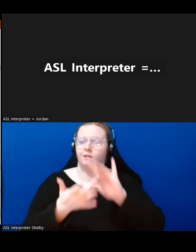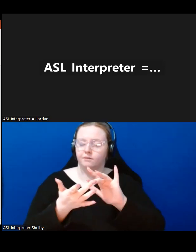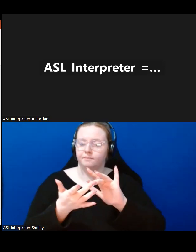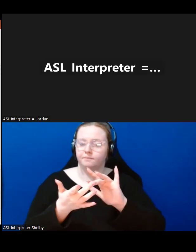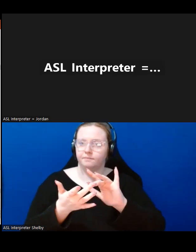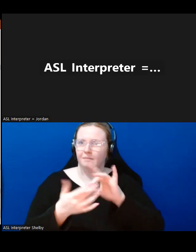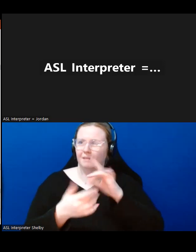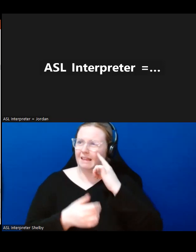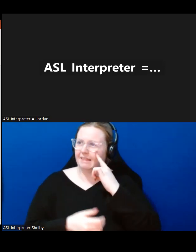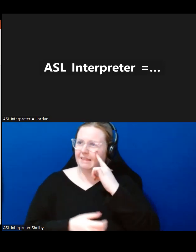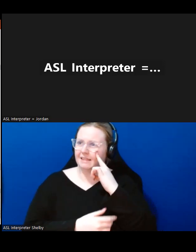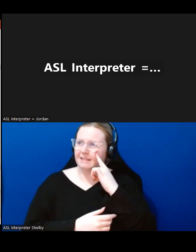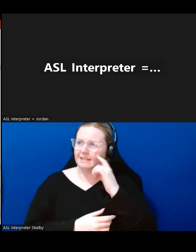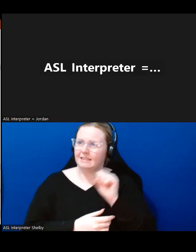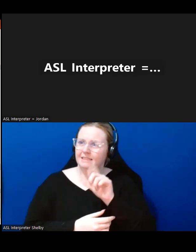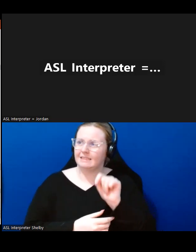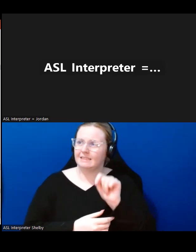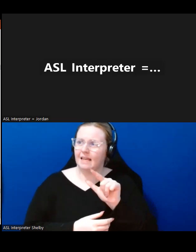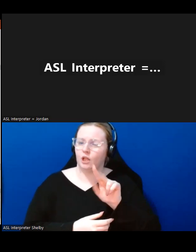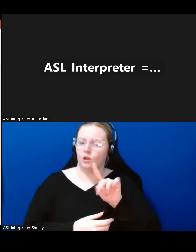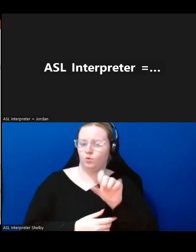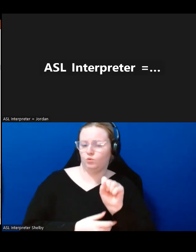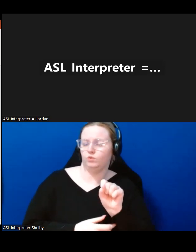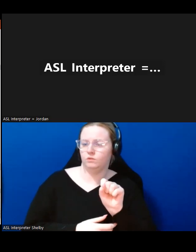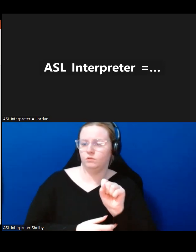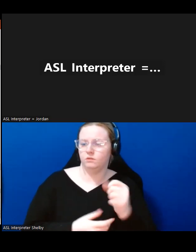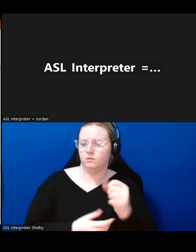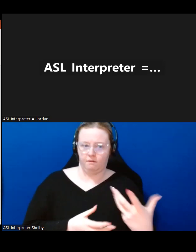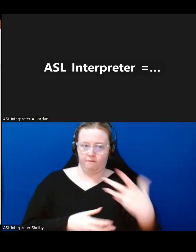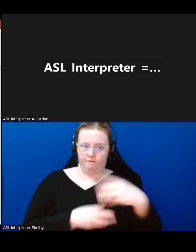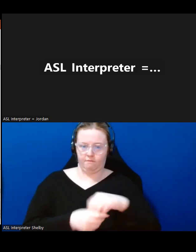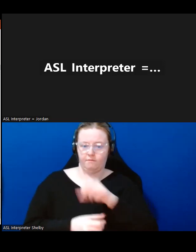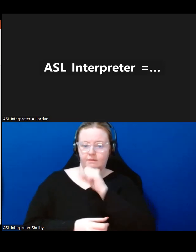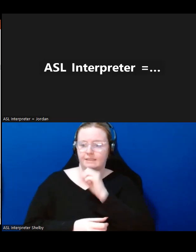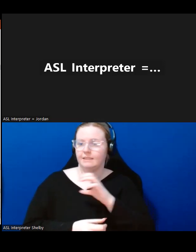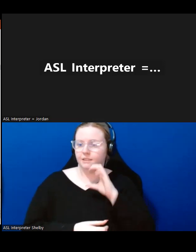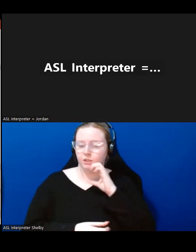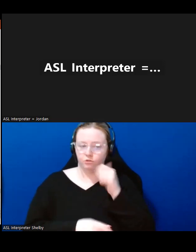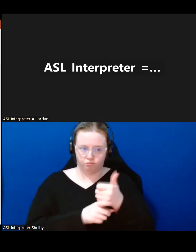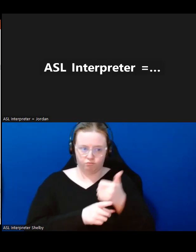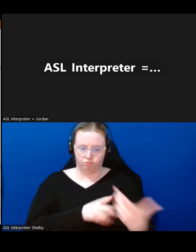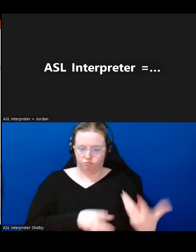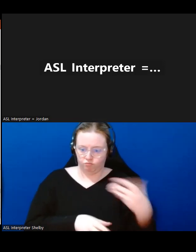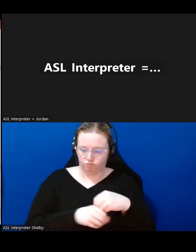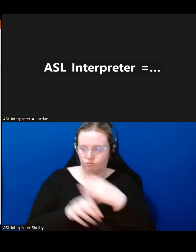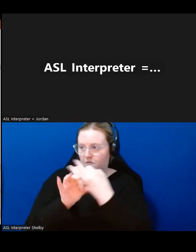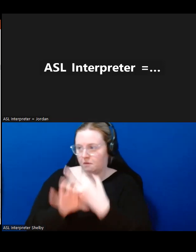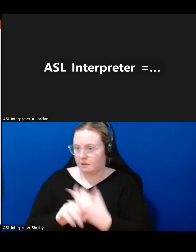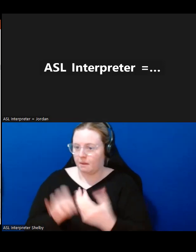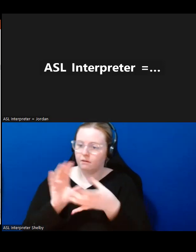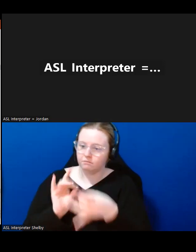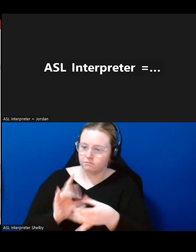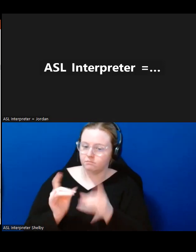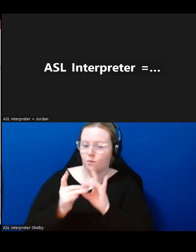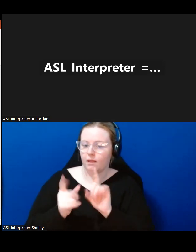I think it was St. Luke's, to involve seniors in giving input into that. So, that's one